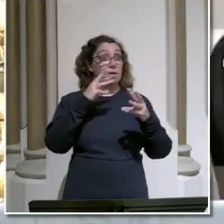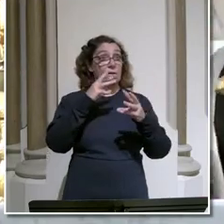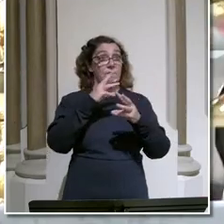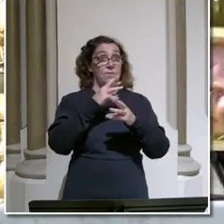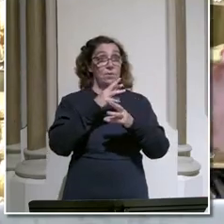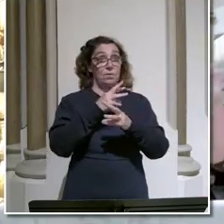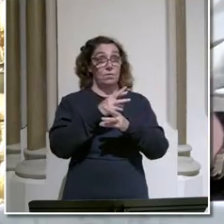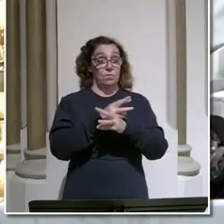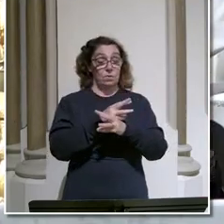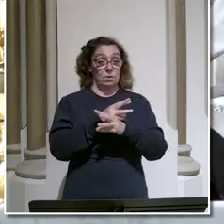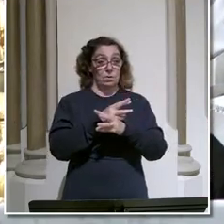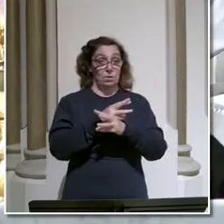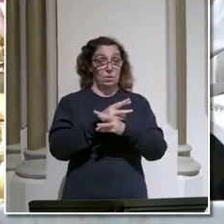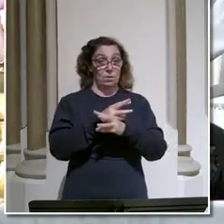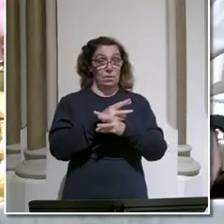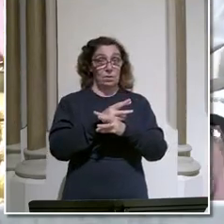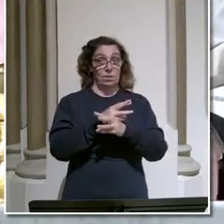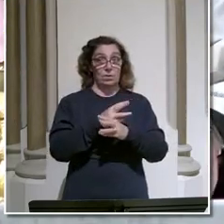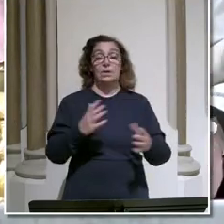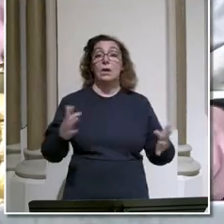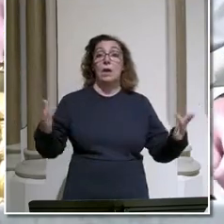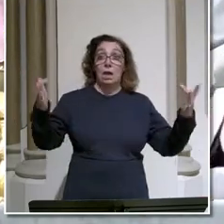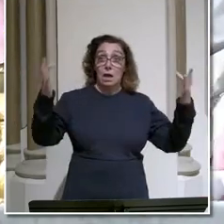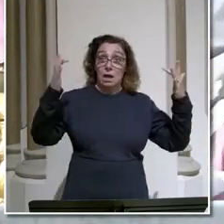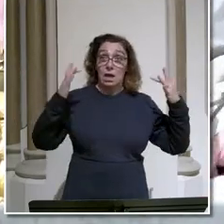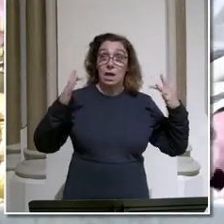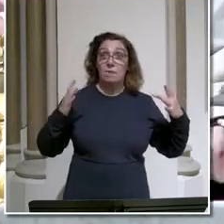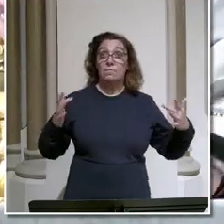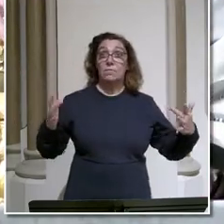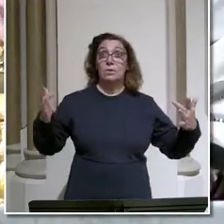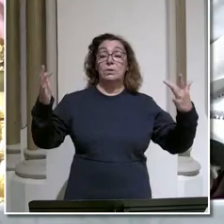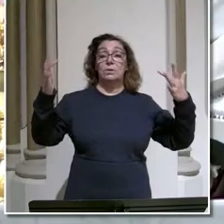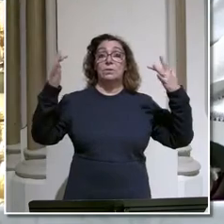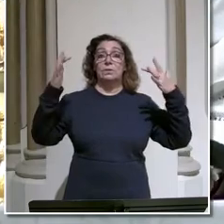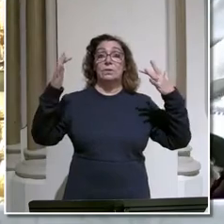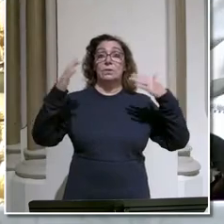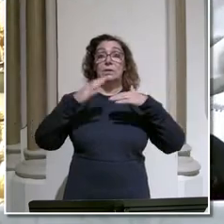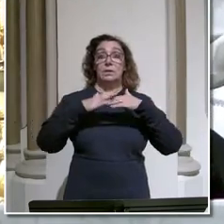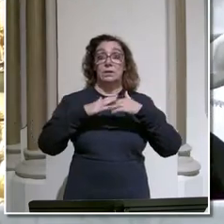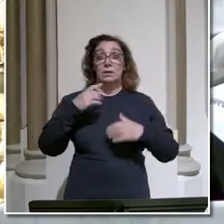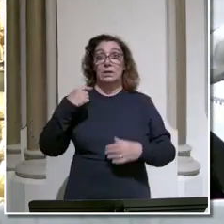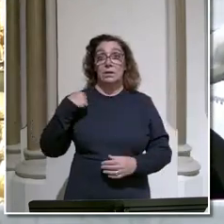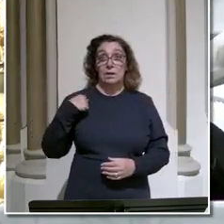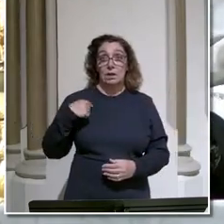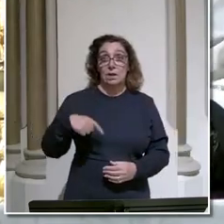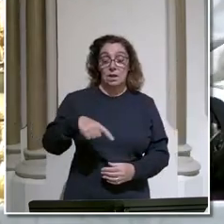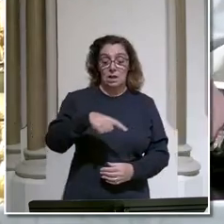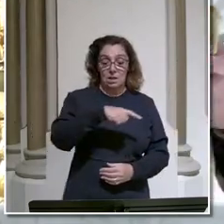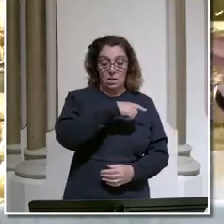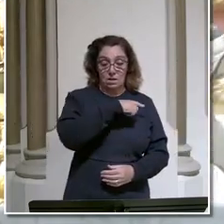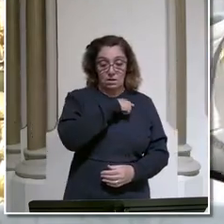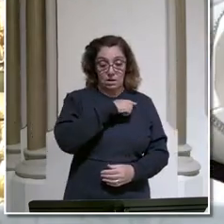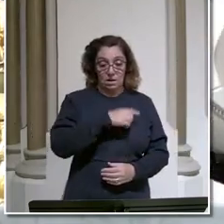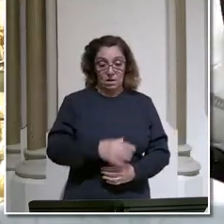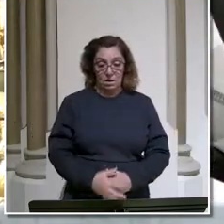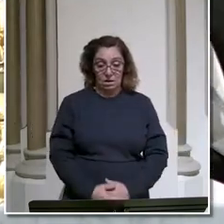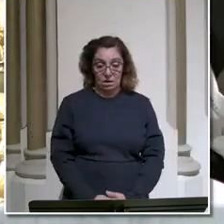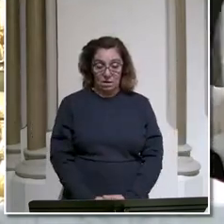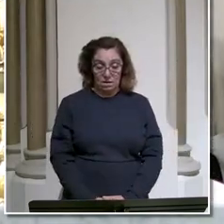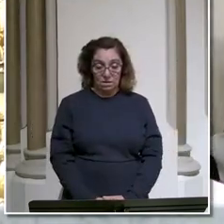May this mingling of the body and blood of our Lord Jesus Christ bring eternal life to